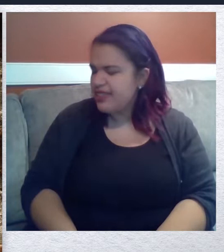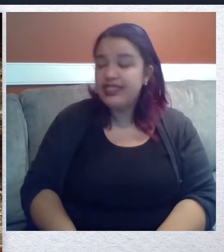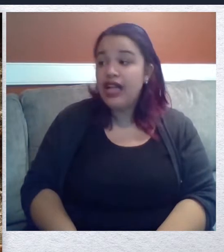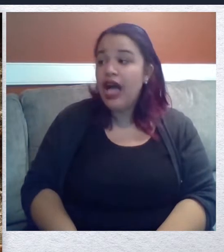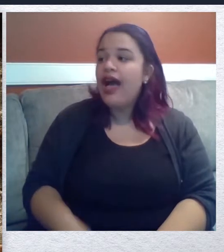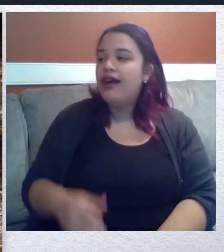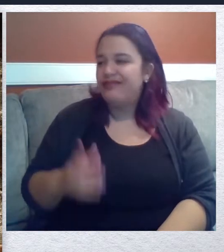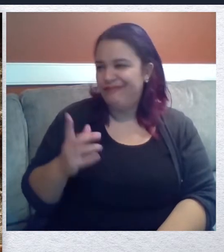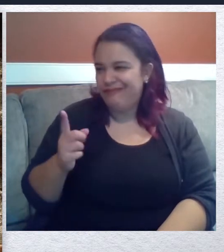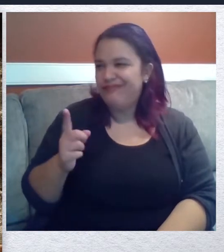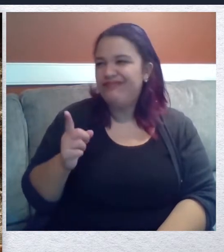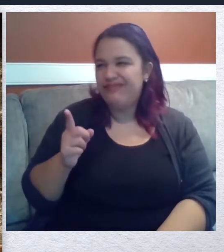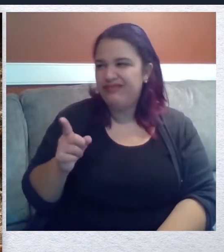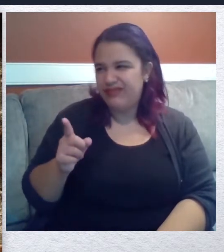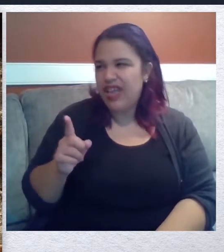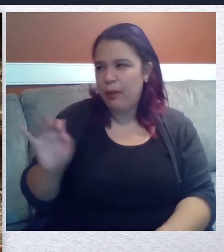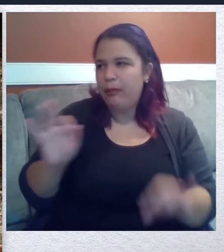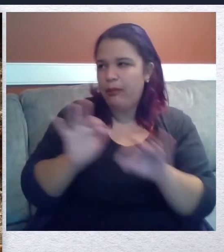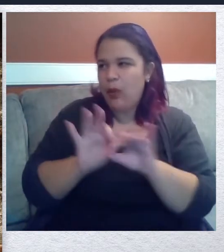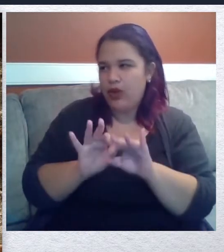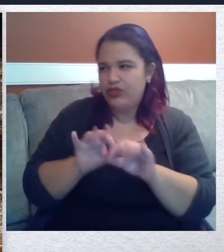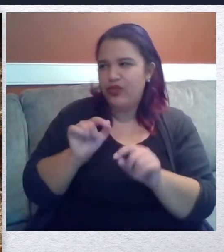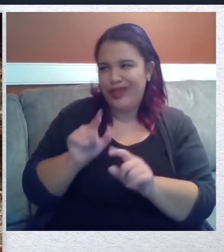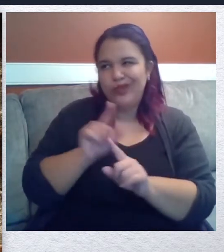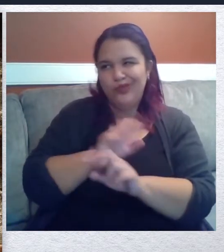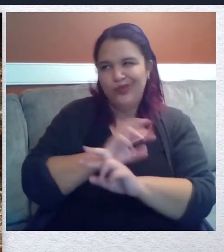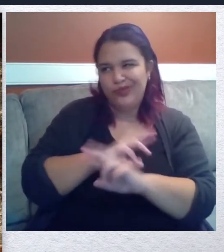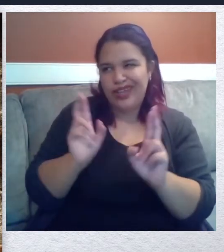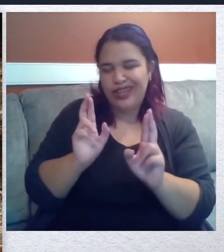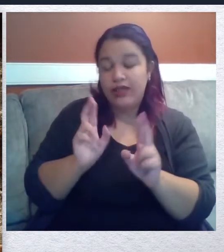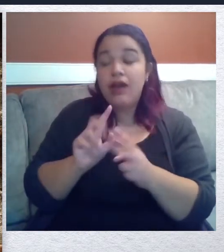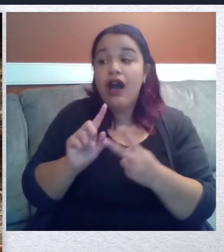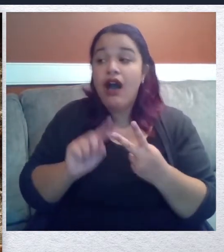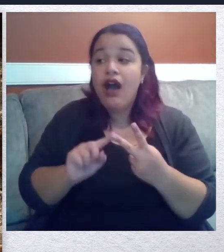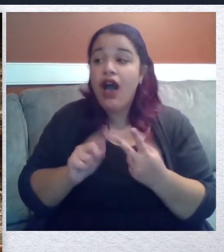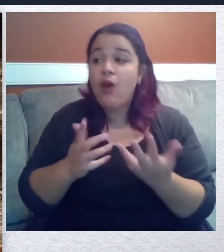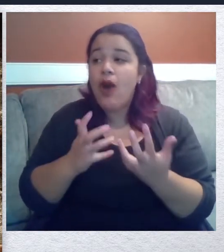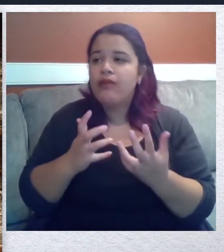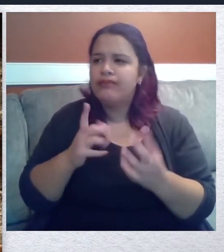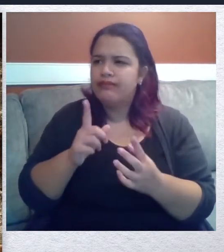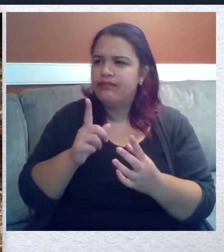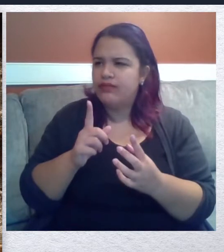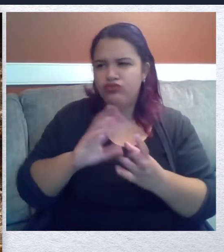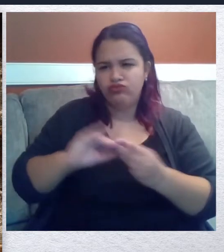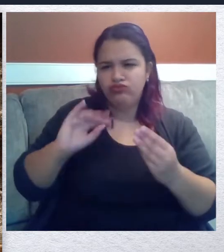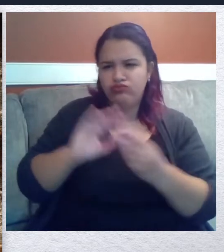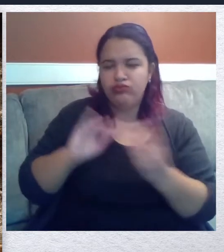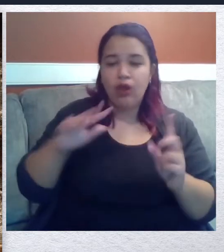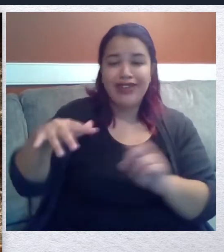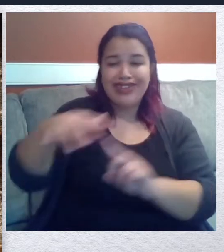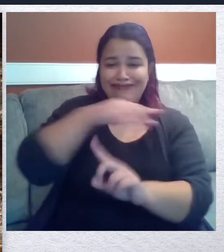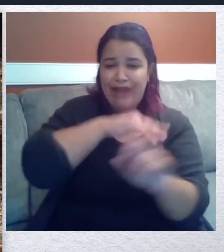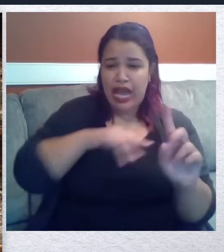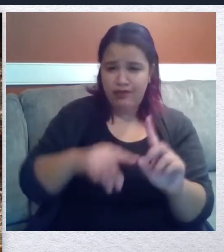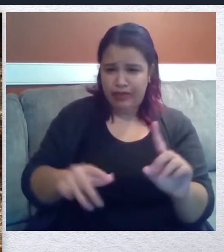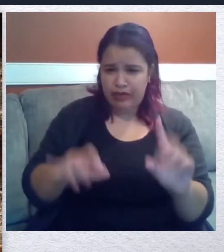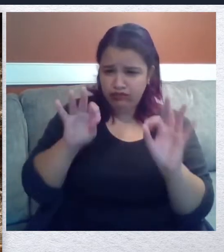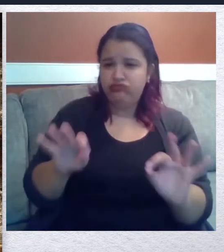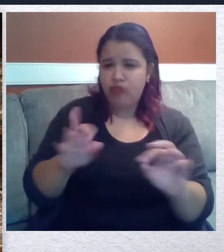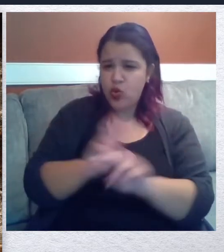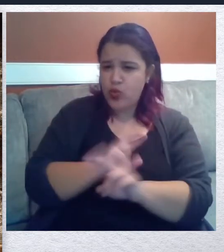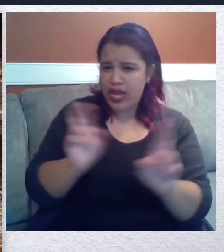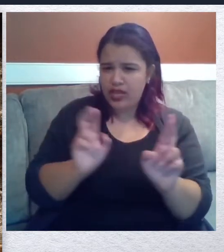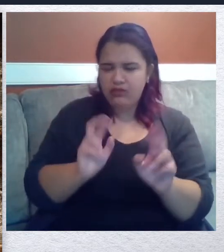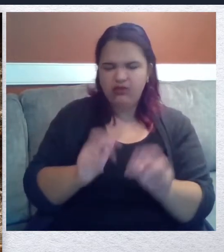up prior to the virtual hiring event. Now, what do you mean by that, James? Well,